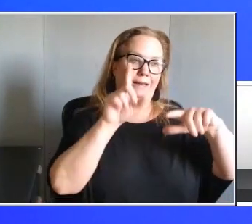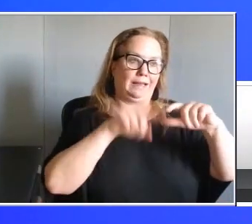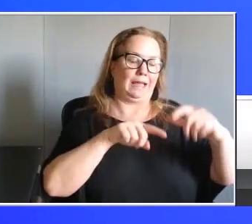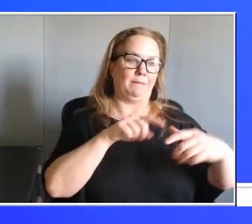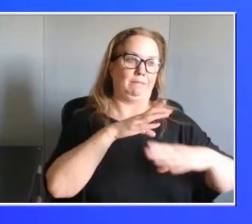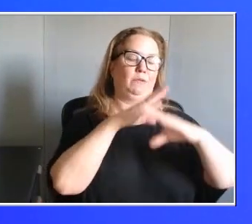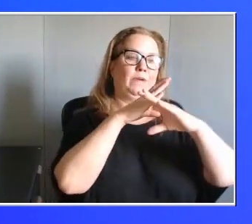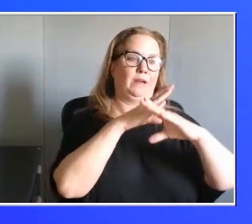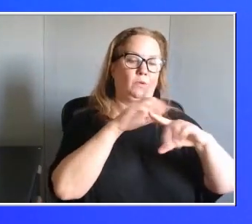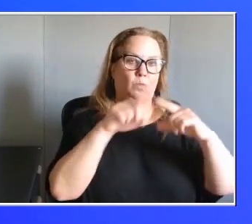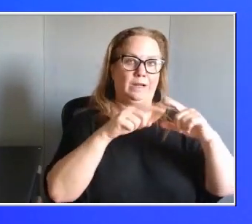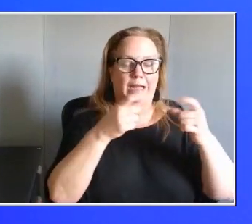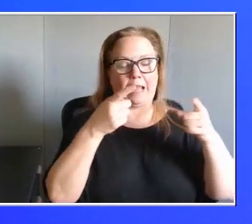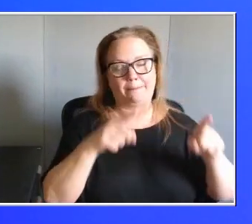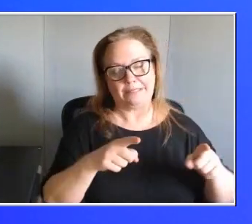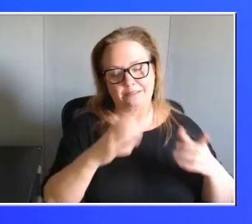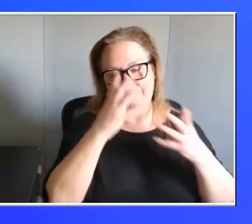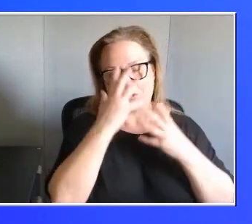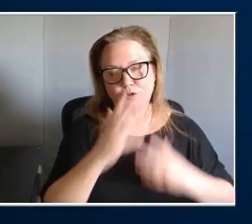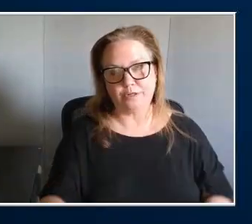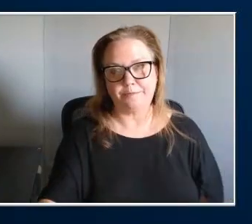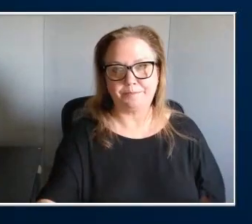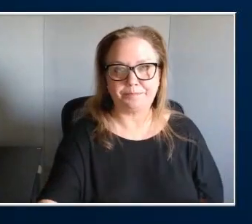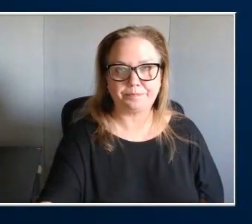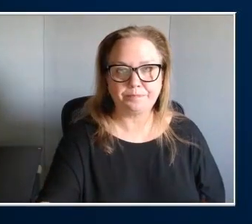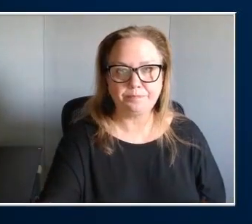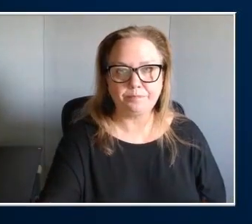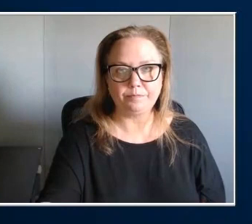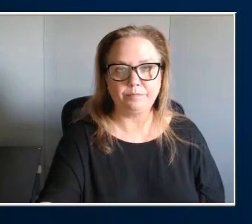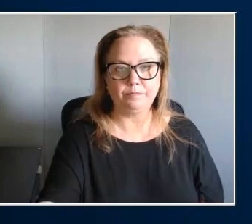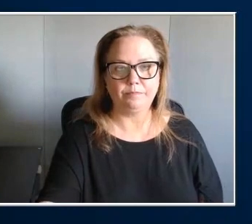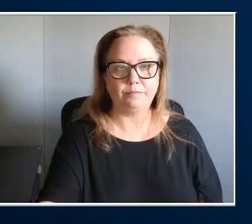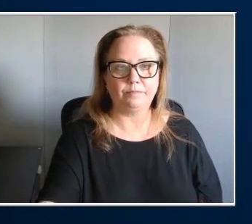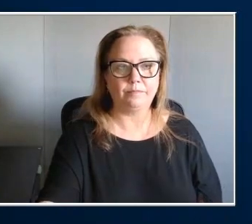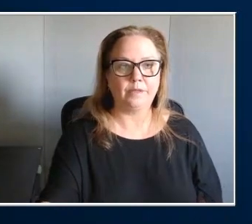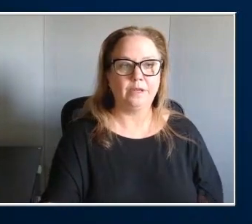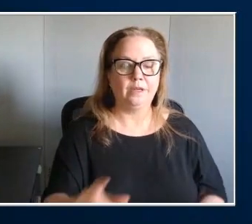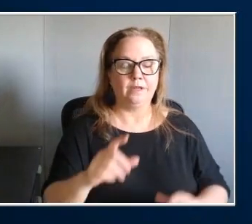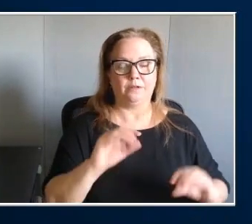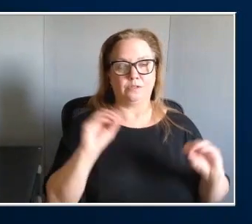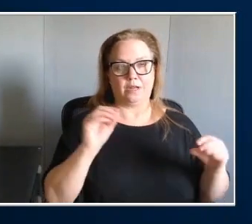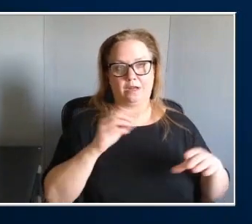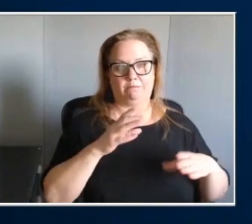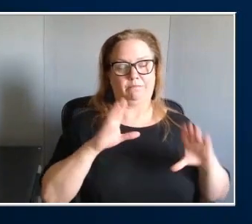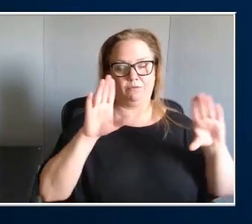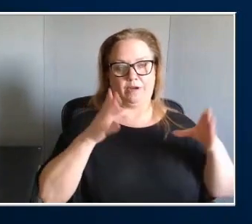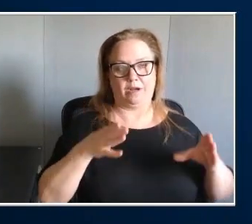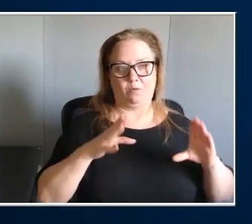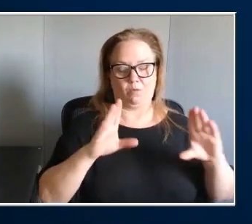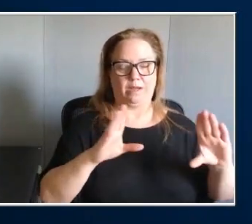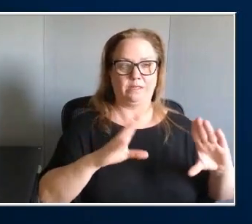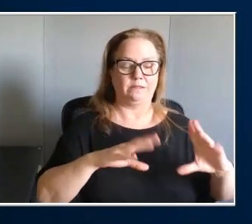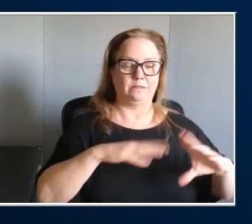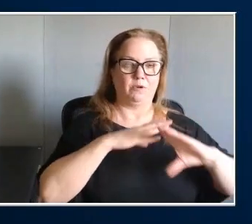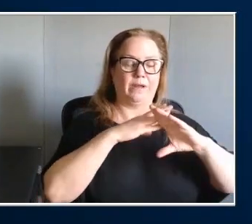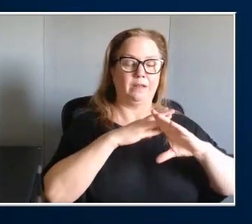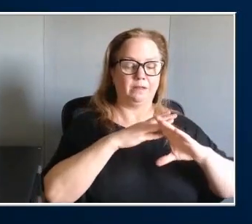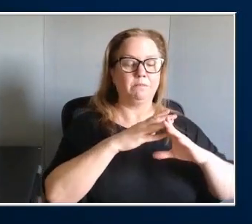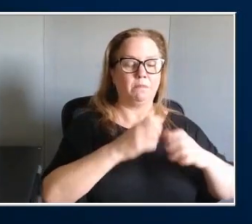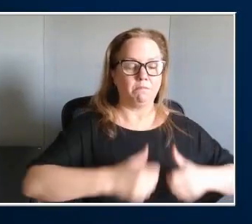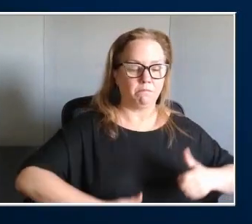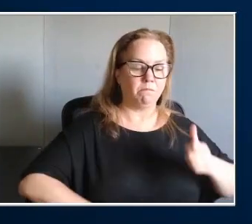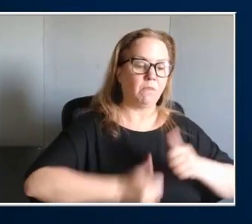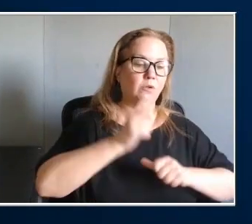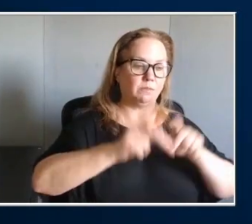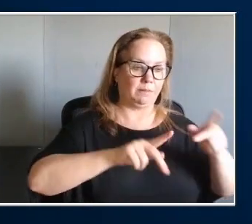So. Not really great ways to prevent it. No. Unfortunately, most people do survive it. There are a few that don't, and we work together a